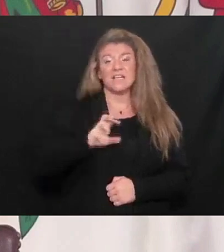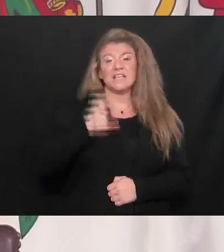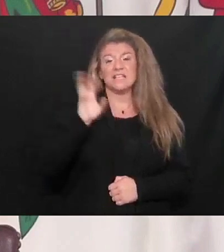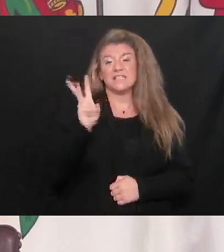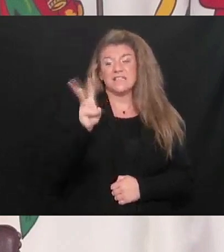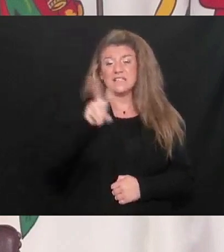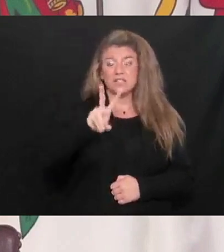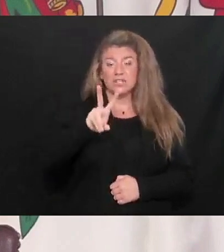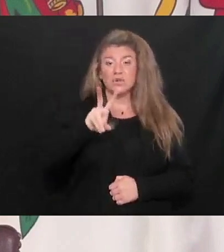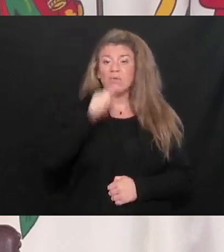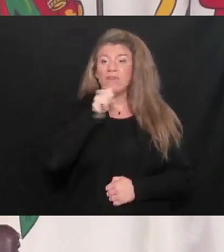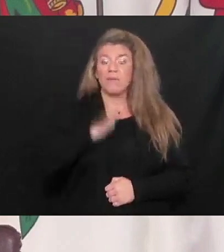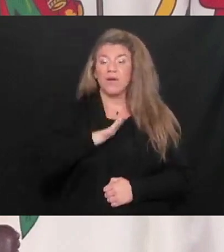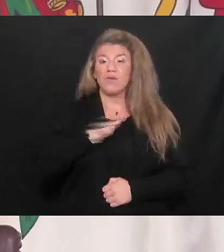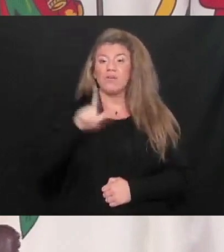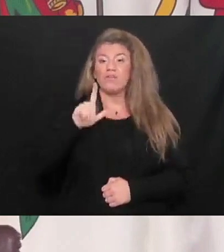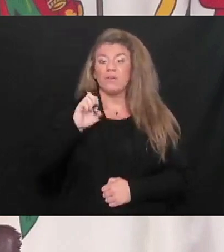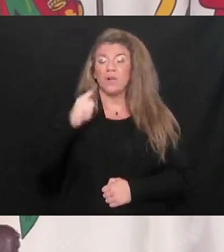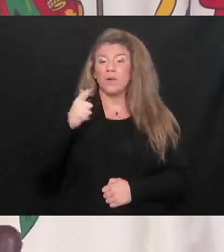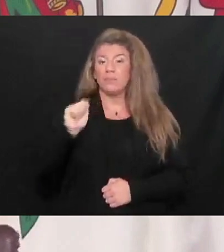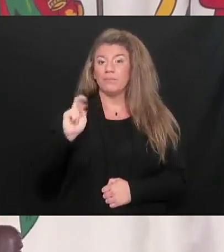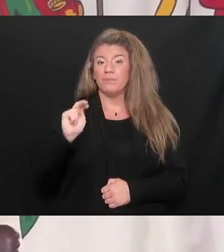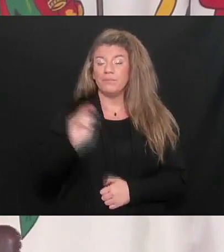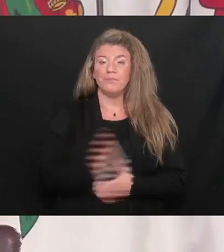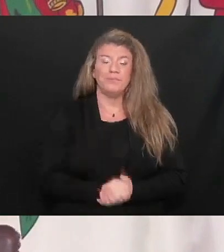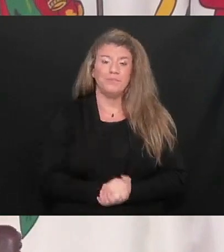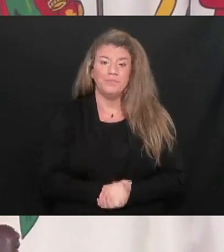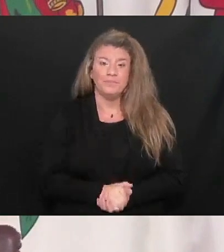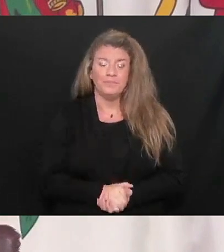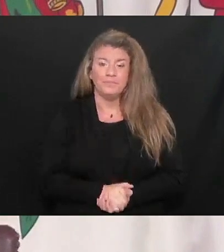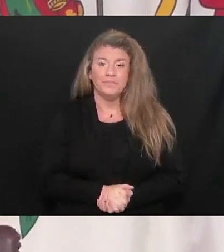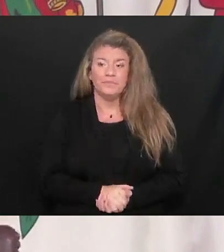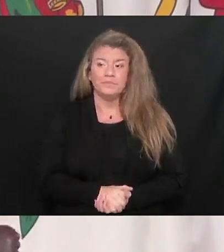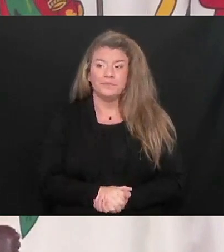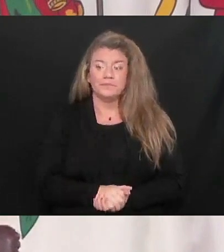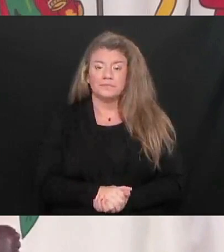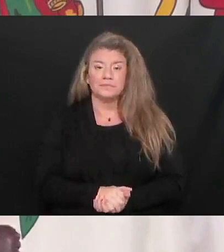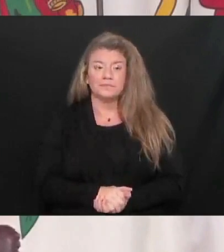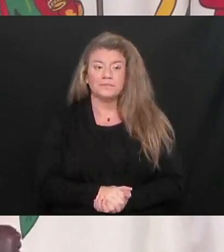a 62-year-old female from Logan County.